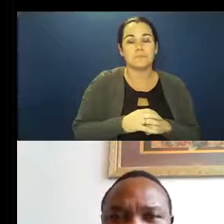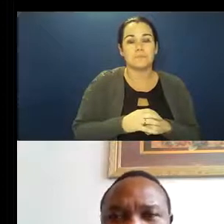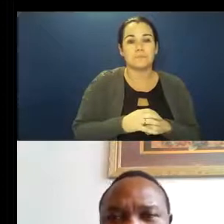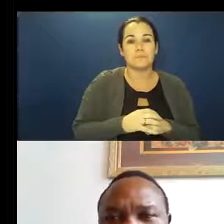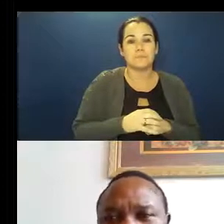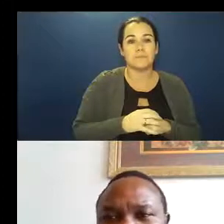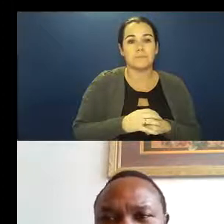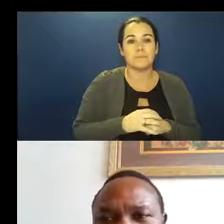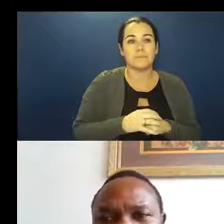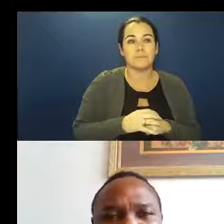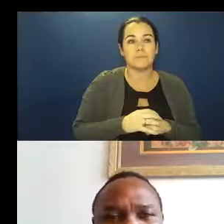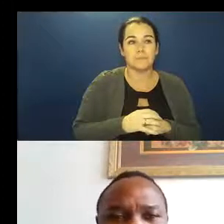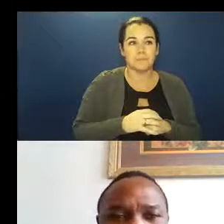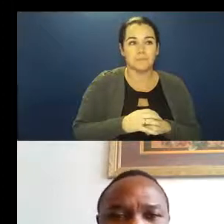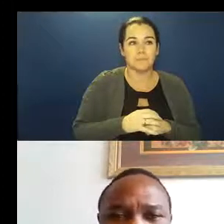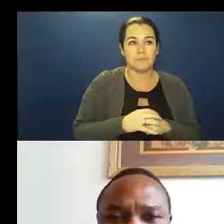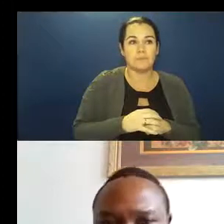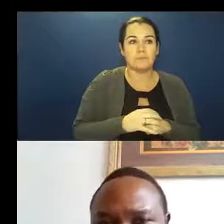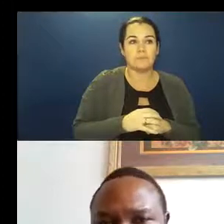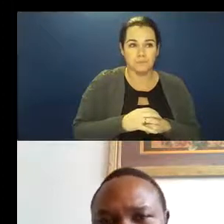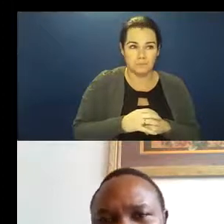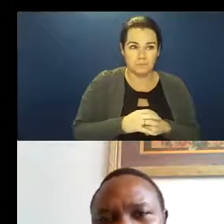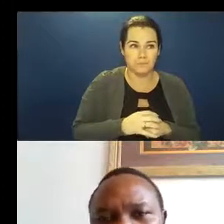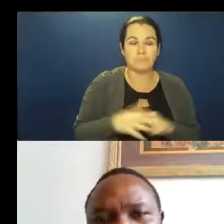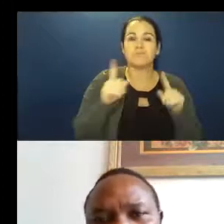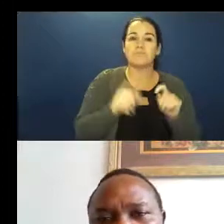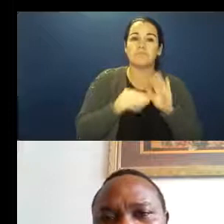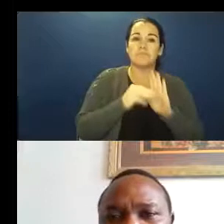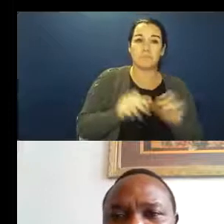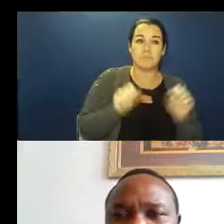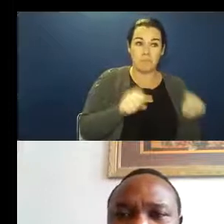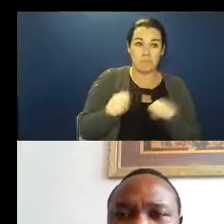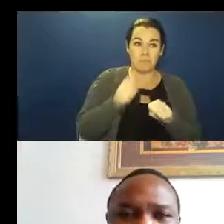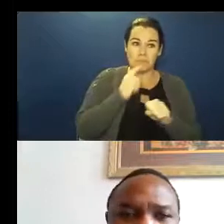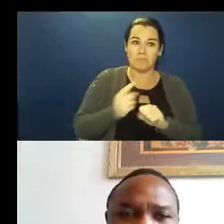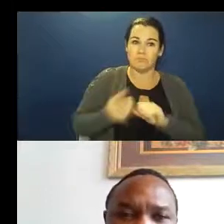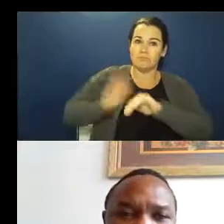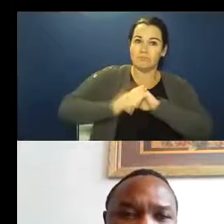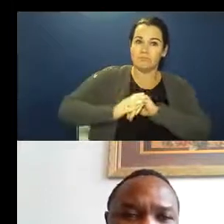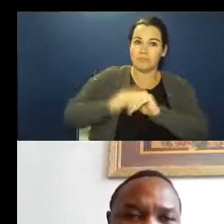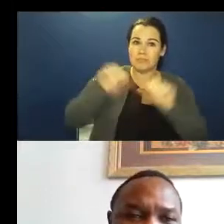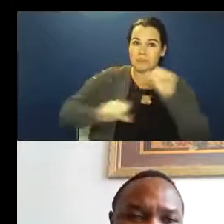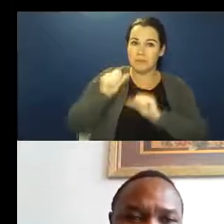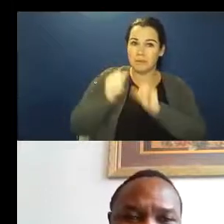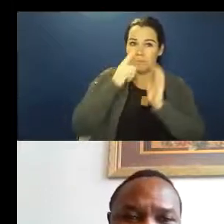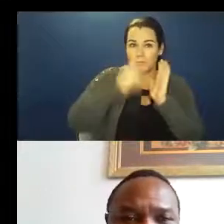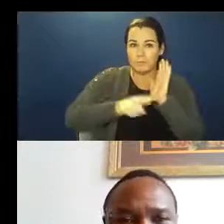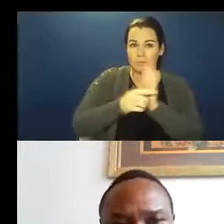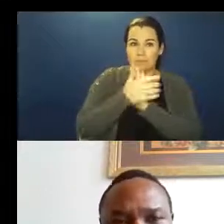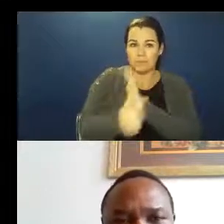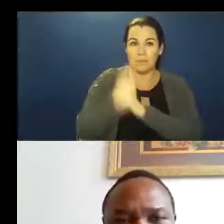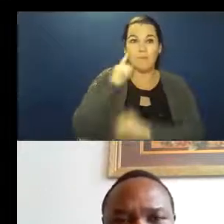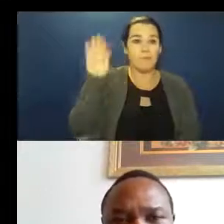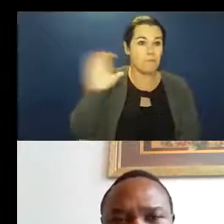this promising and emerging framework is to test the model's potential for building faculty member scientific research skills in the areas of,